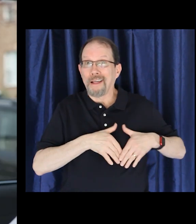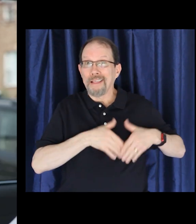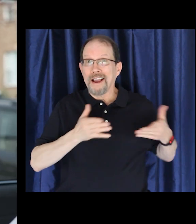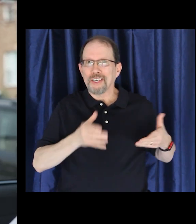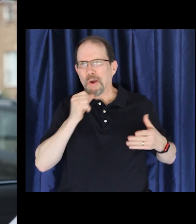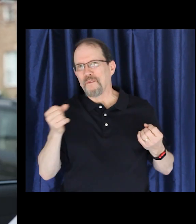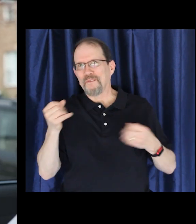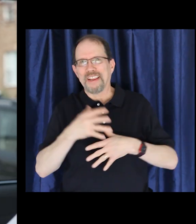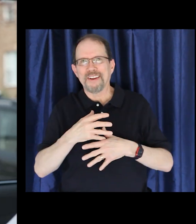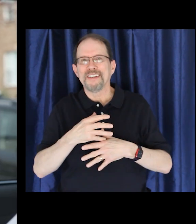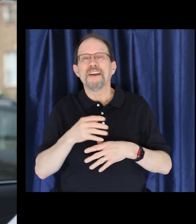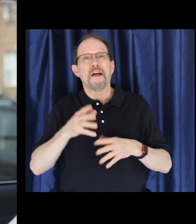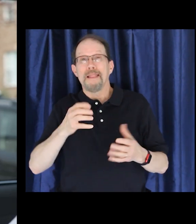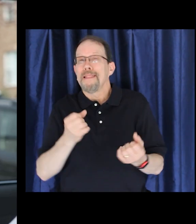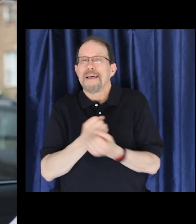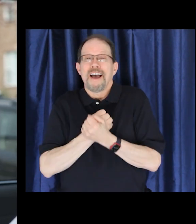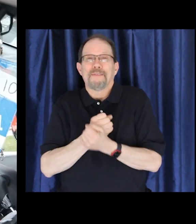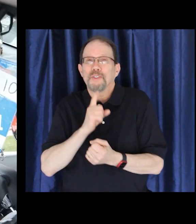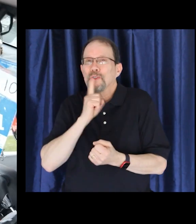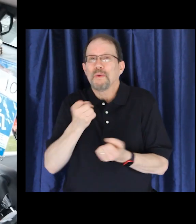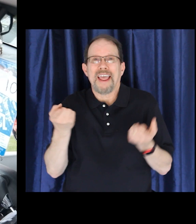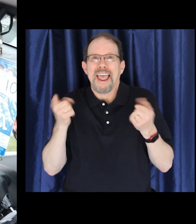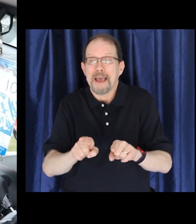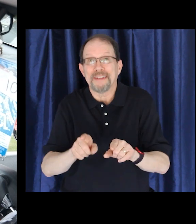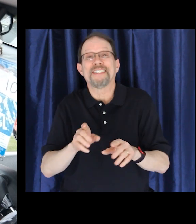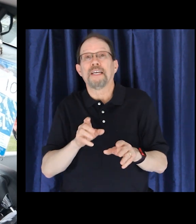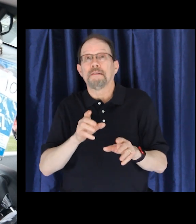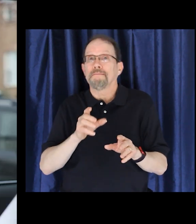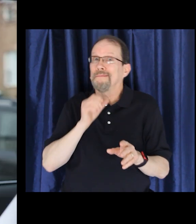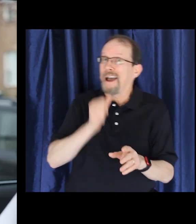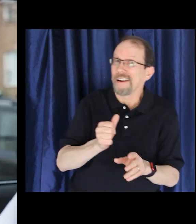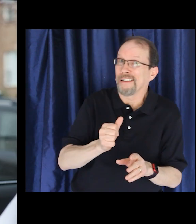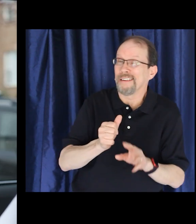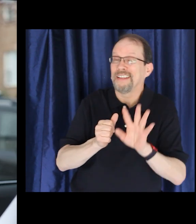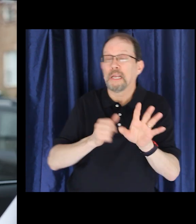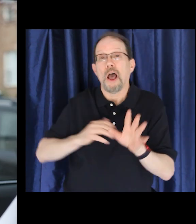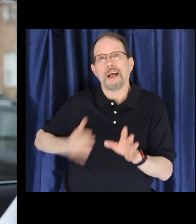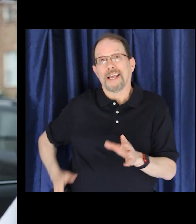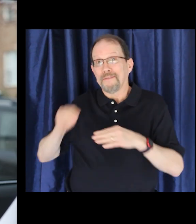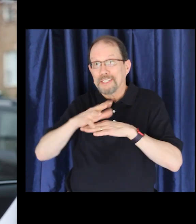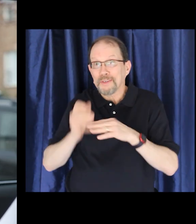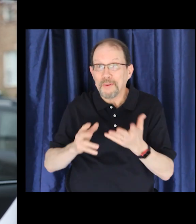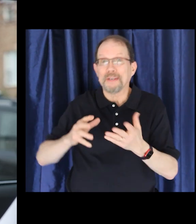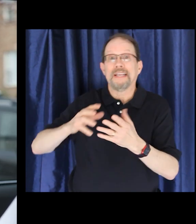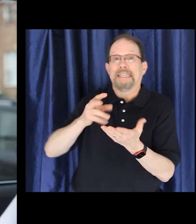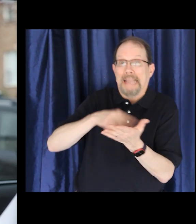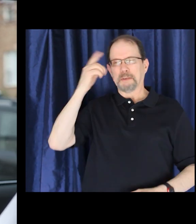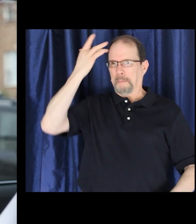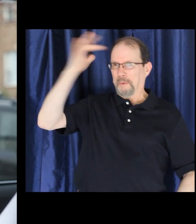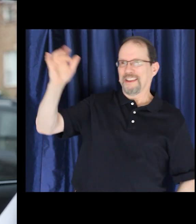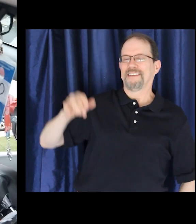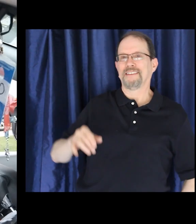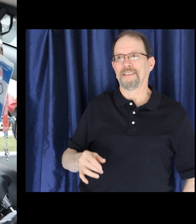and don't fret Love is practically guaranteed Although it's not I saw him on TV and I thought he was